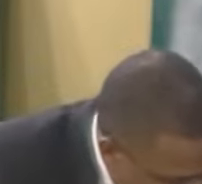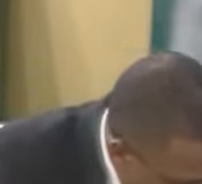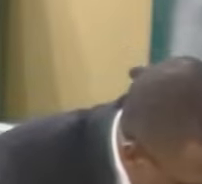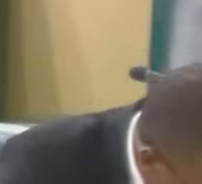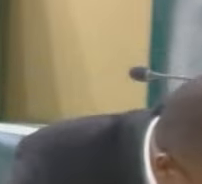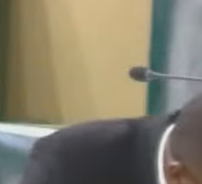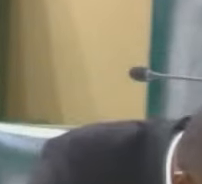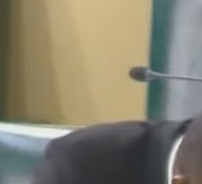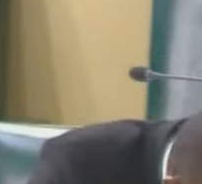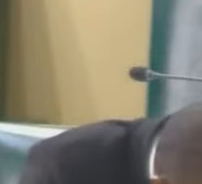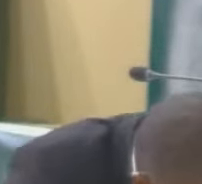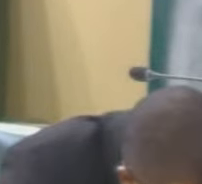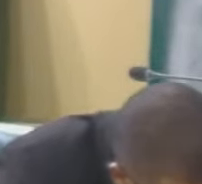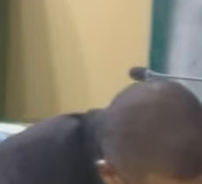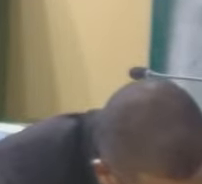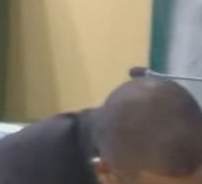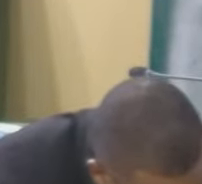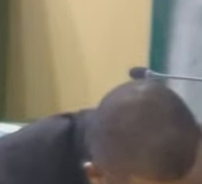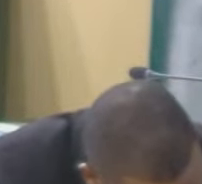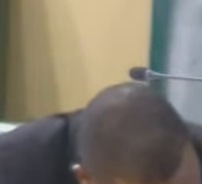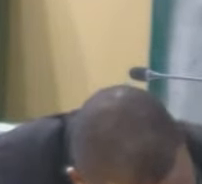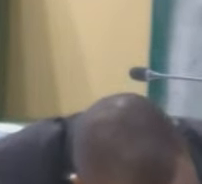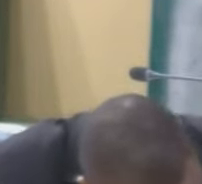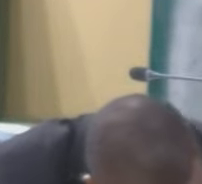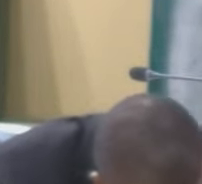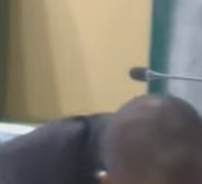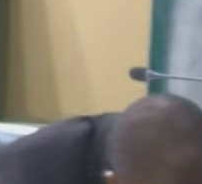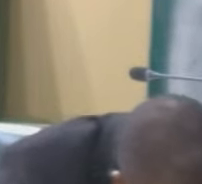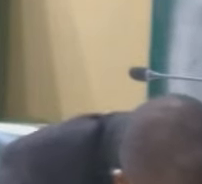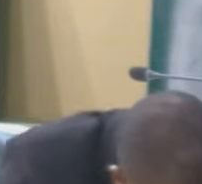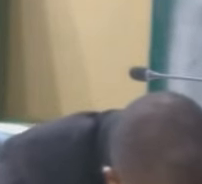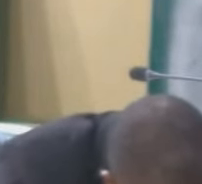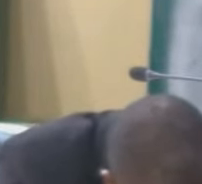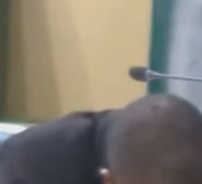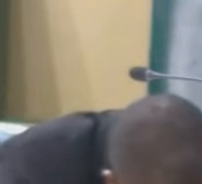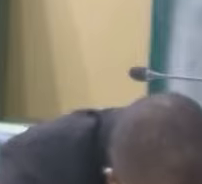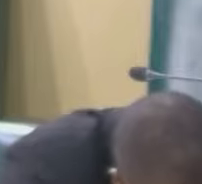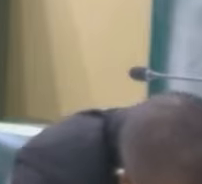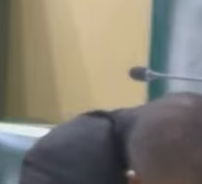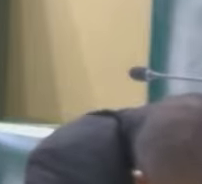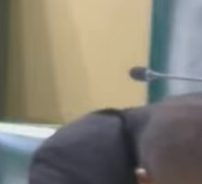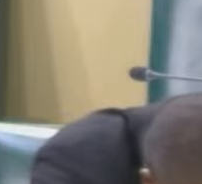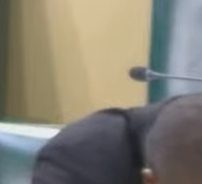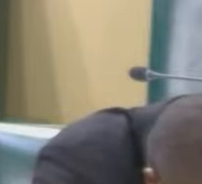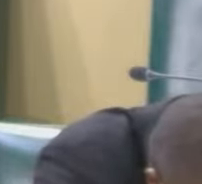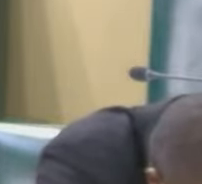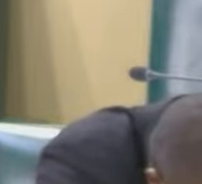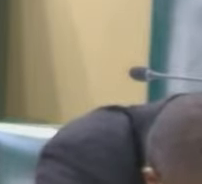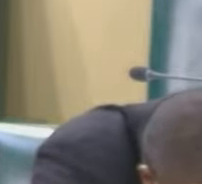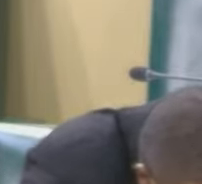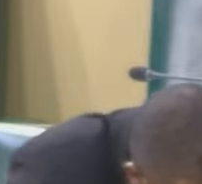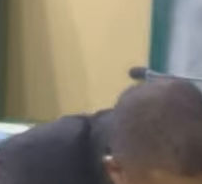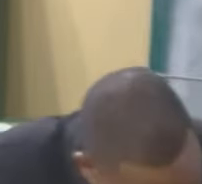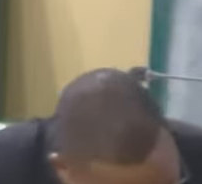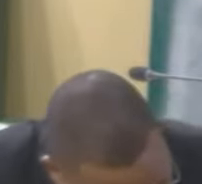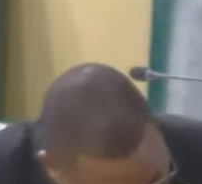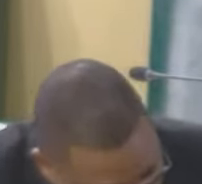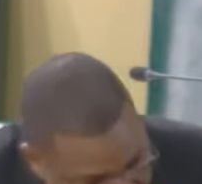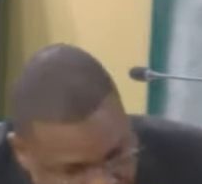that we are at the verge of the observation of perhaps the most